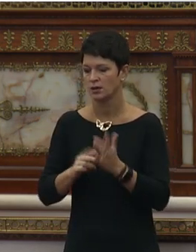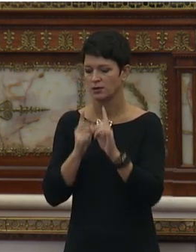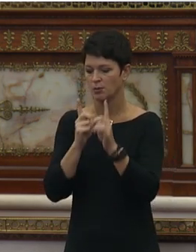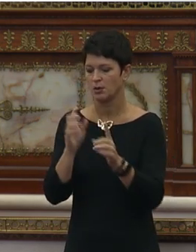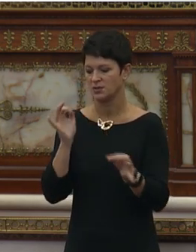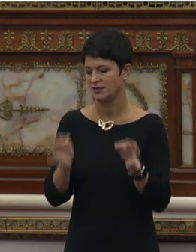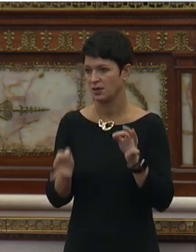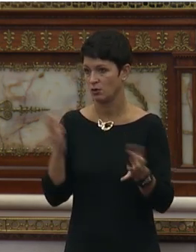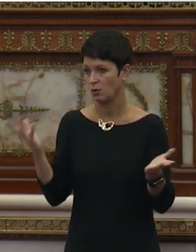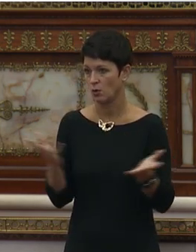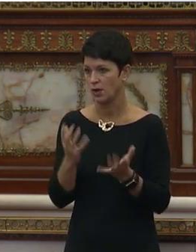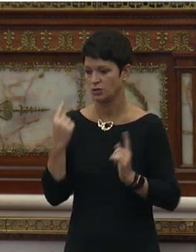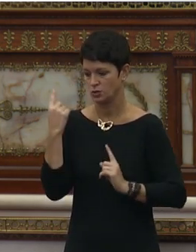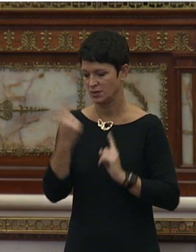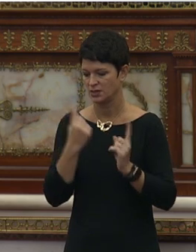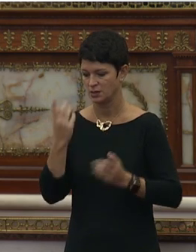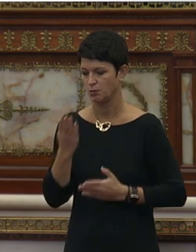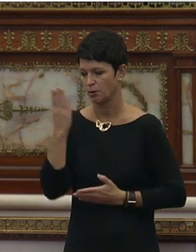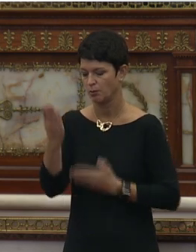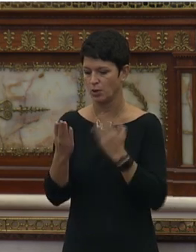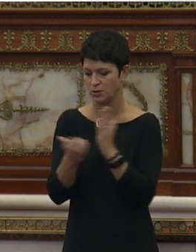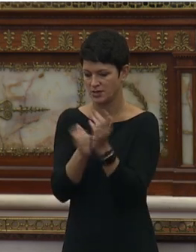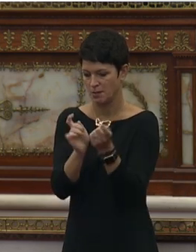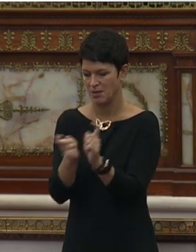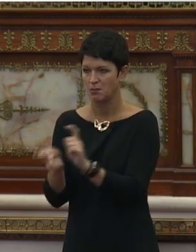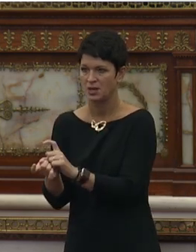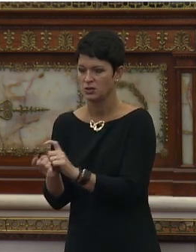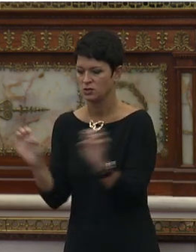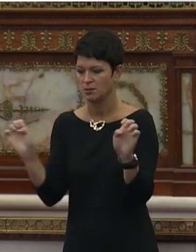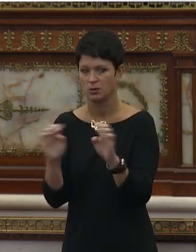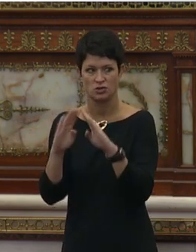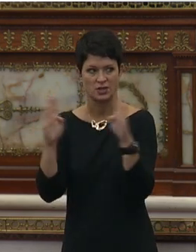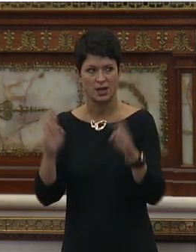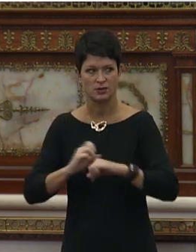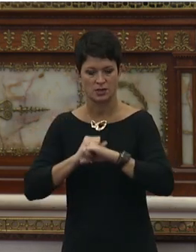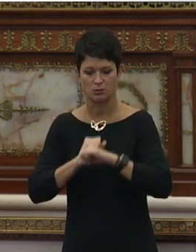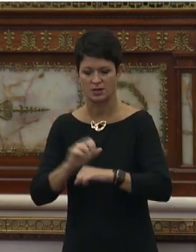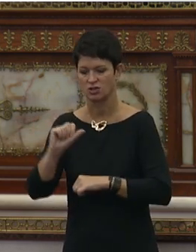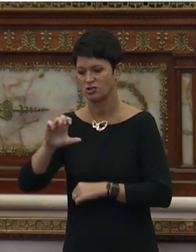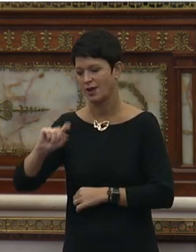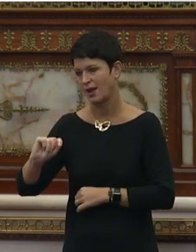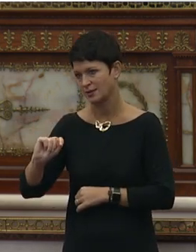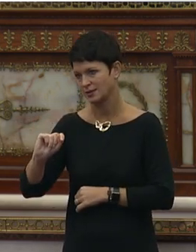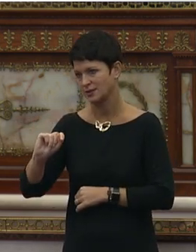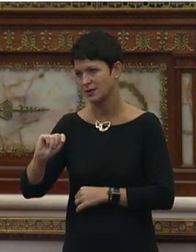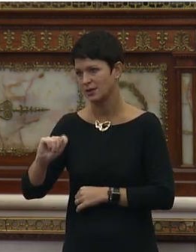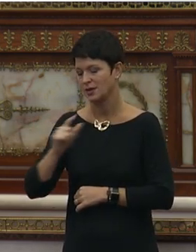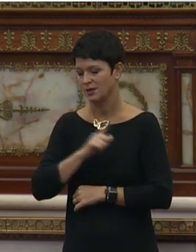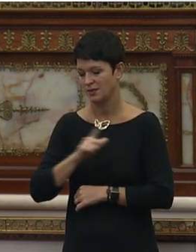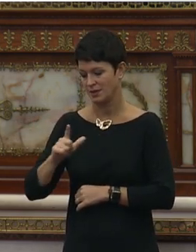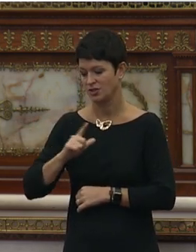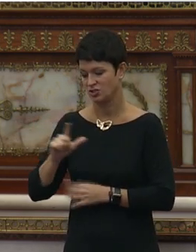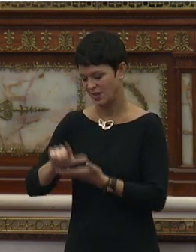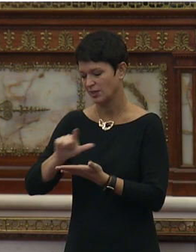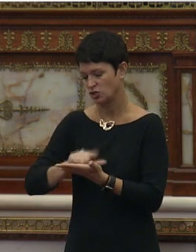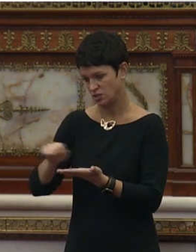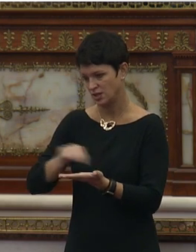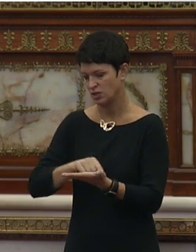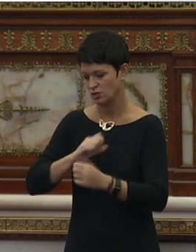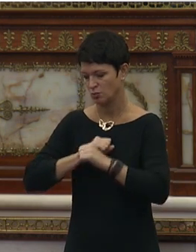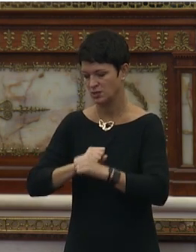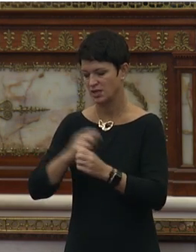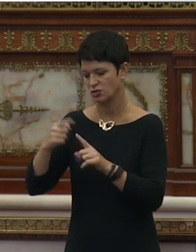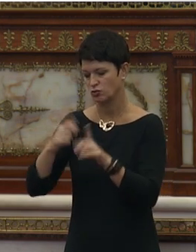this hearing was to consider proposed amendments to the Emergency Housing Protection Act. This legislation essentially